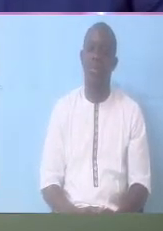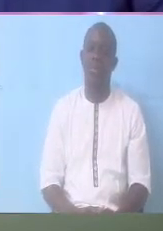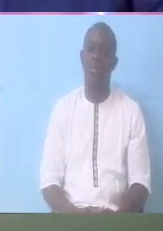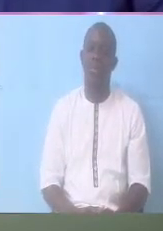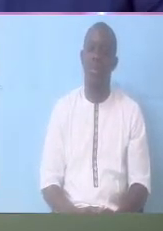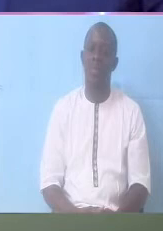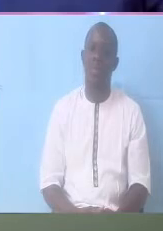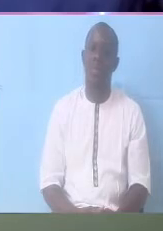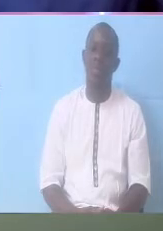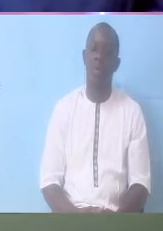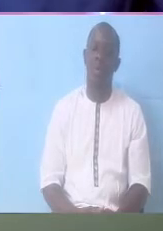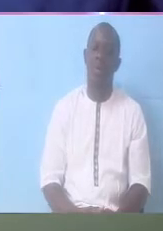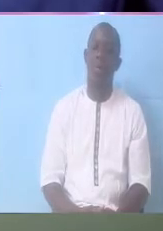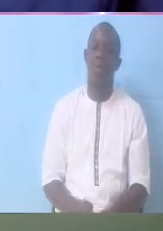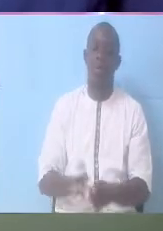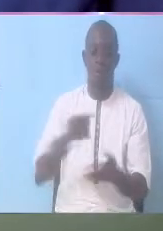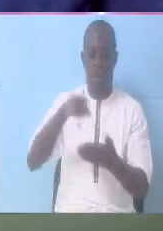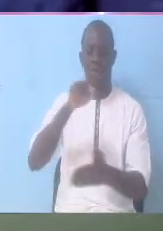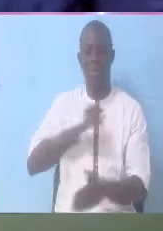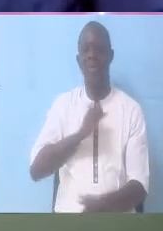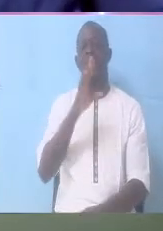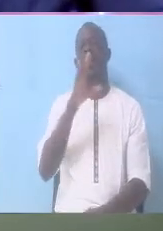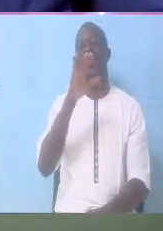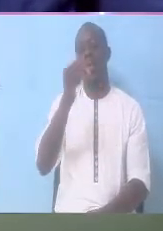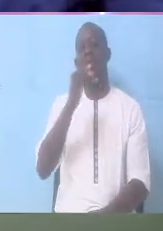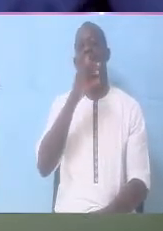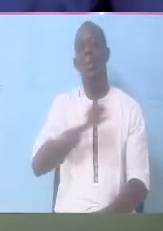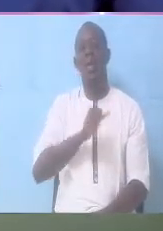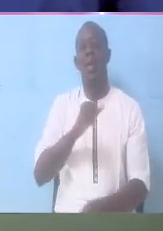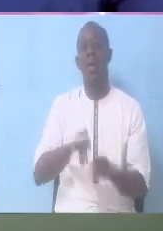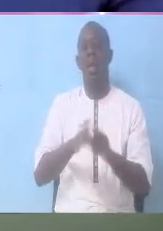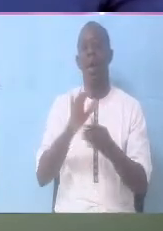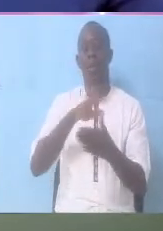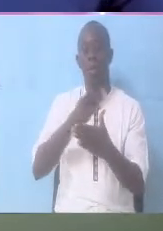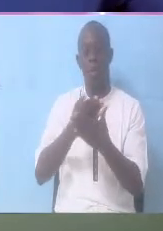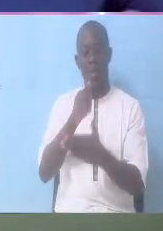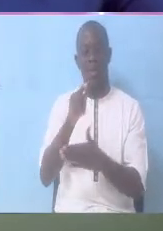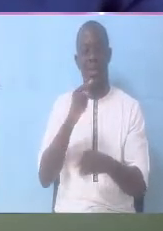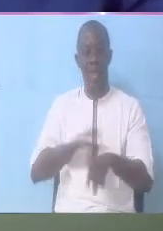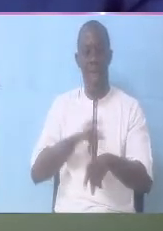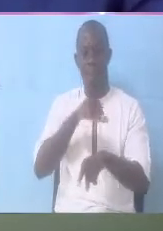Correct? Yusuf Asane. Yes, sir. Between that time and now, what has